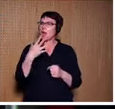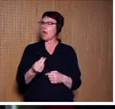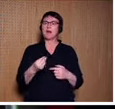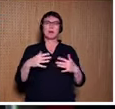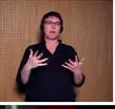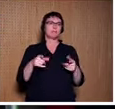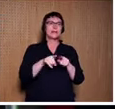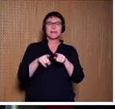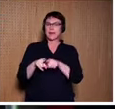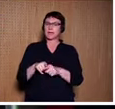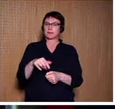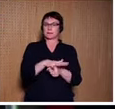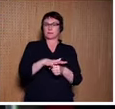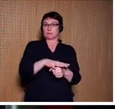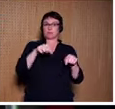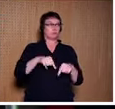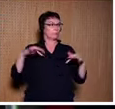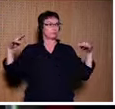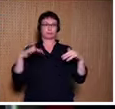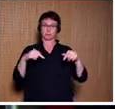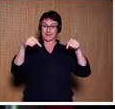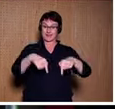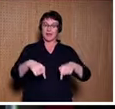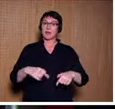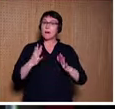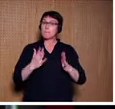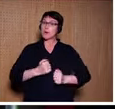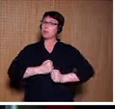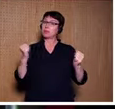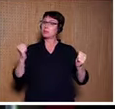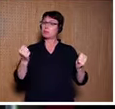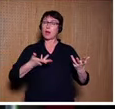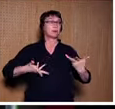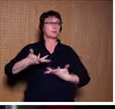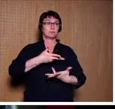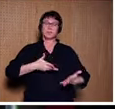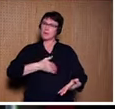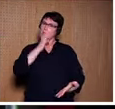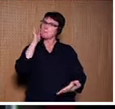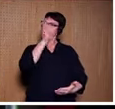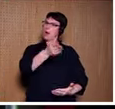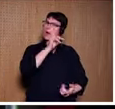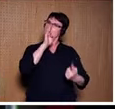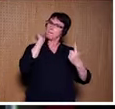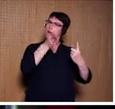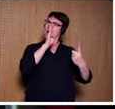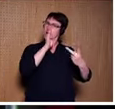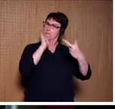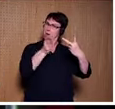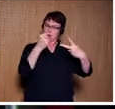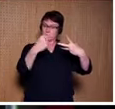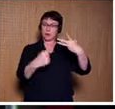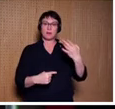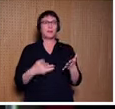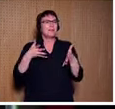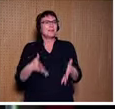spaces mm-hmm. where all of these people can come together, have an open conversation, laying out the landscape. This is not